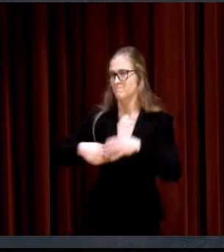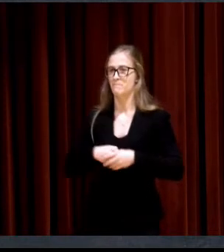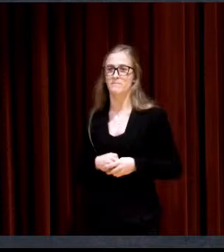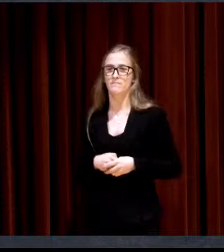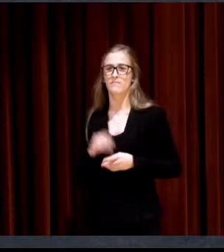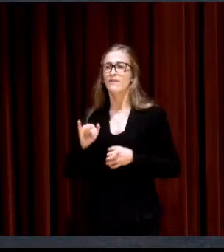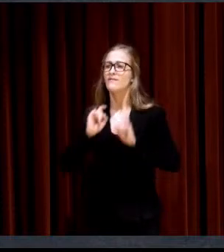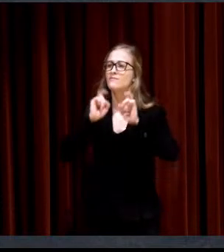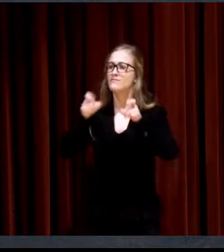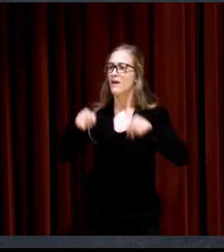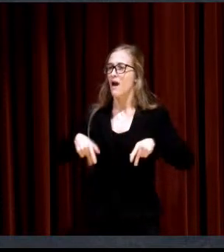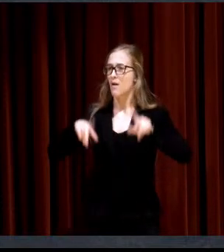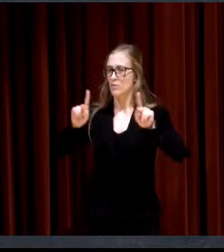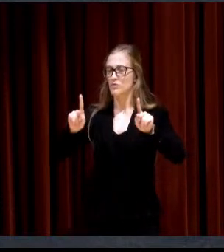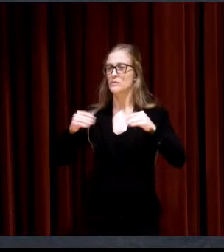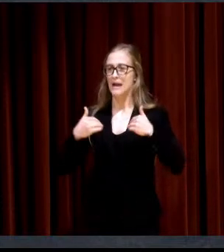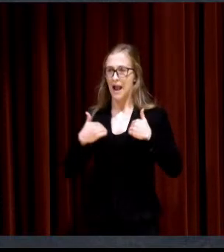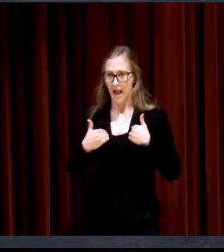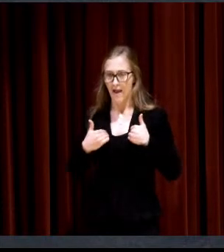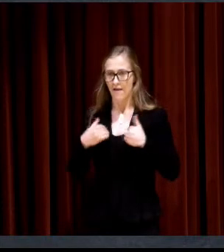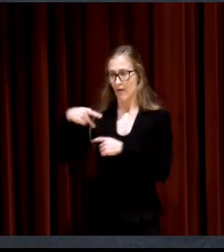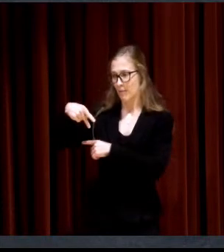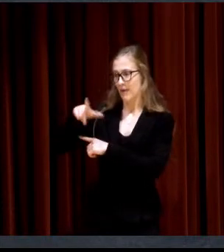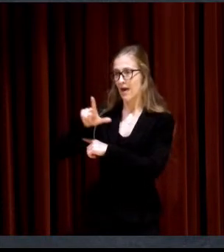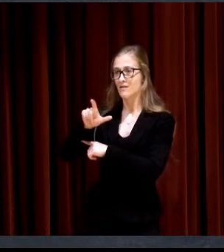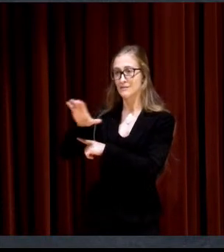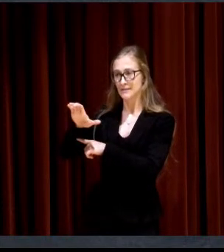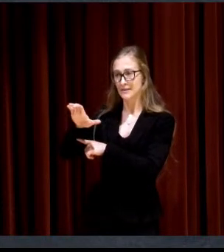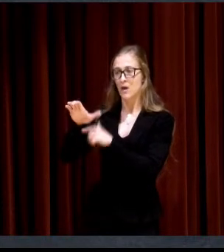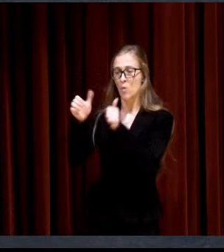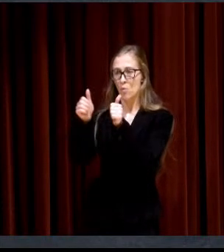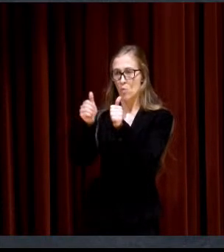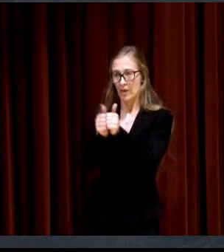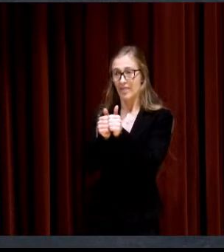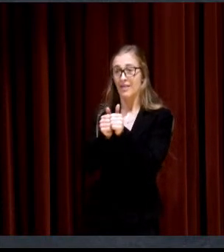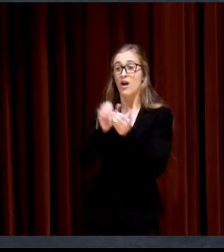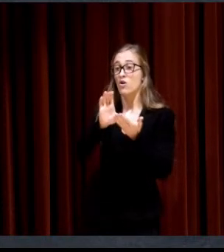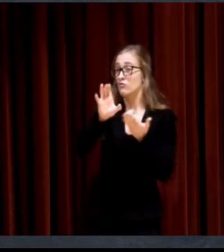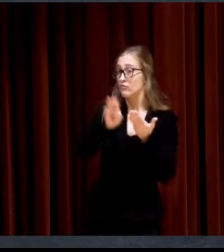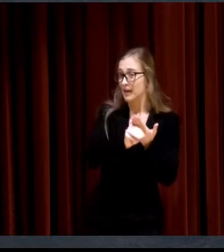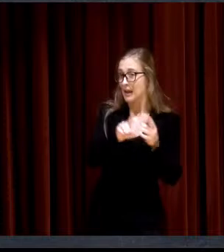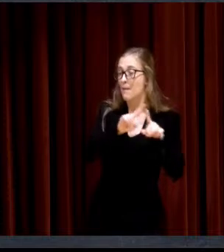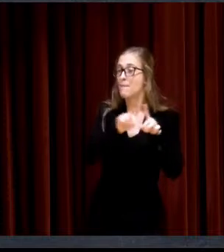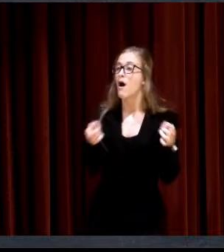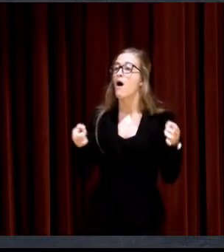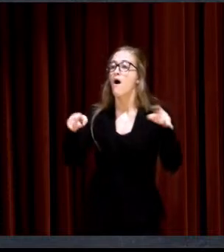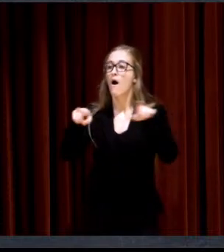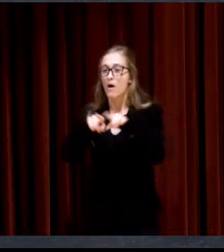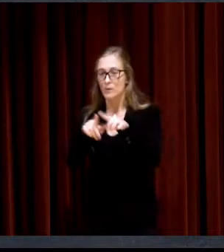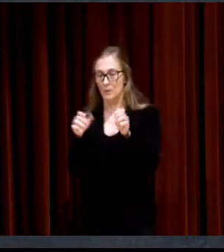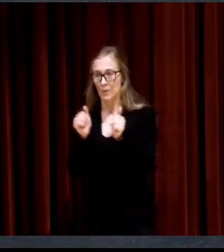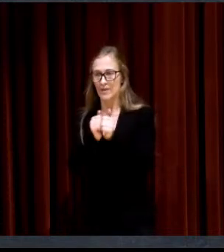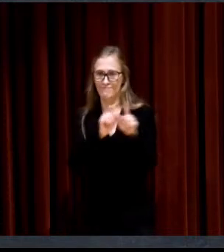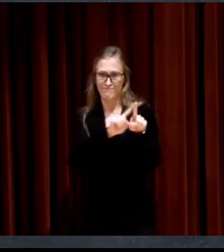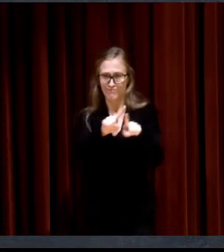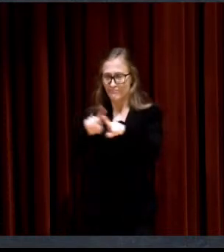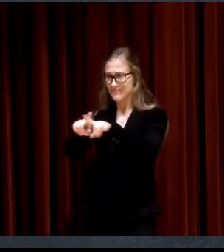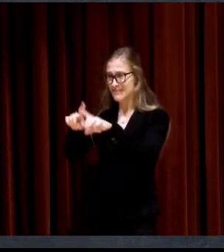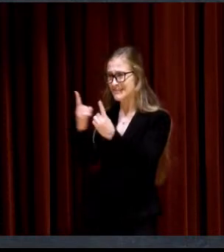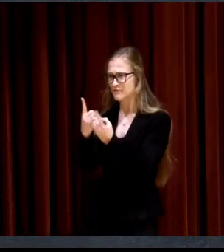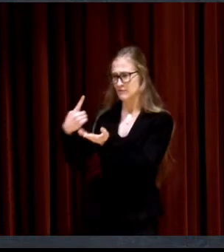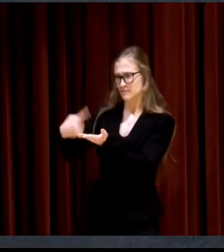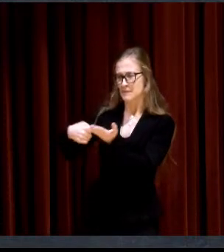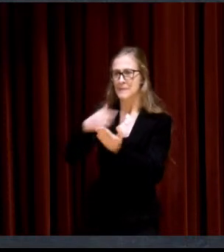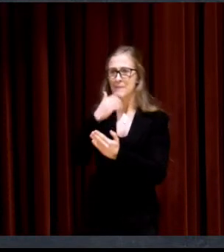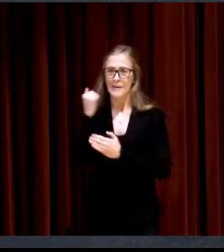gives us an opportunity to not only have PLCs around curriculum, but PLCs around different districts and talk about